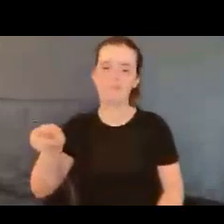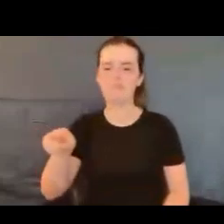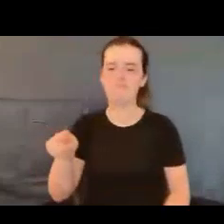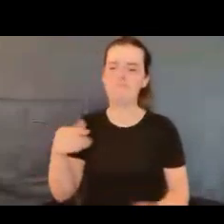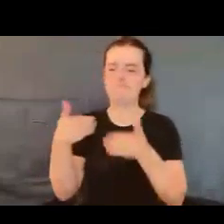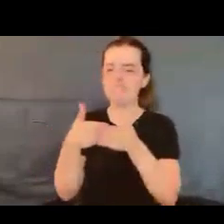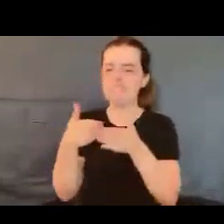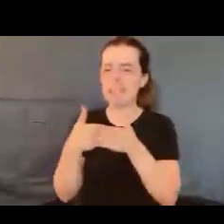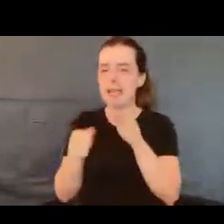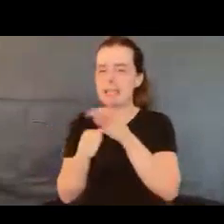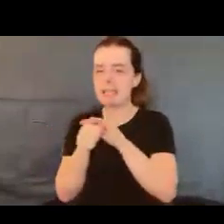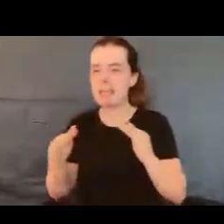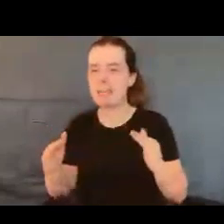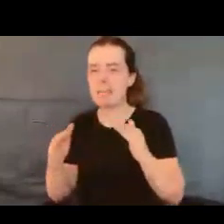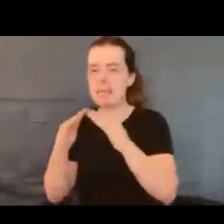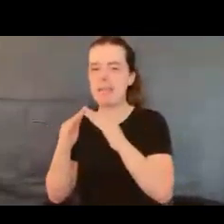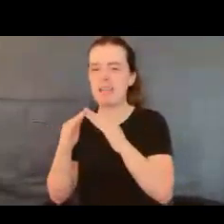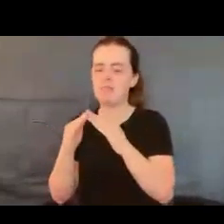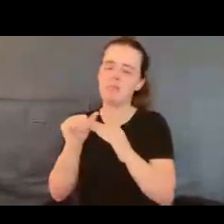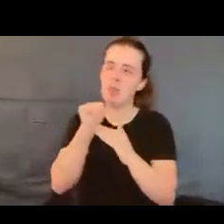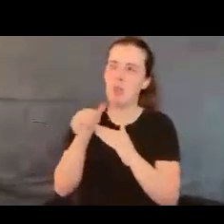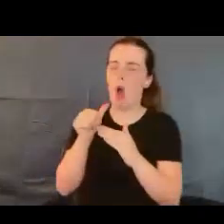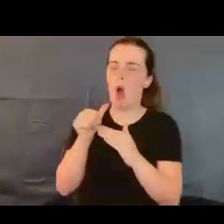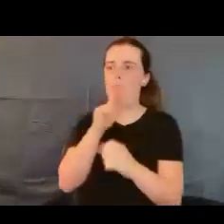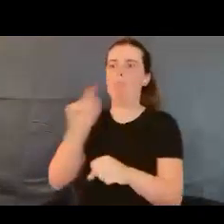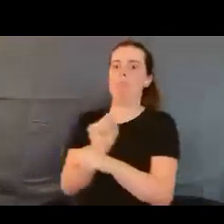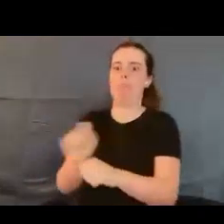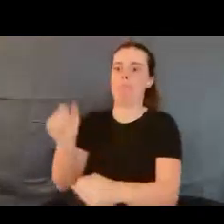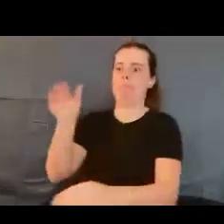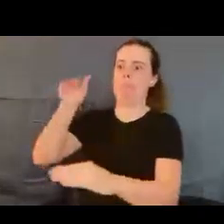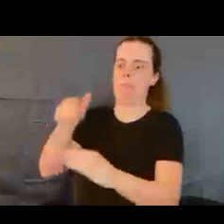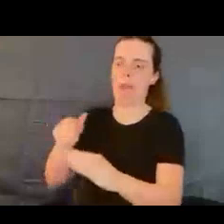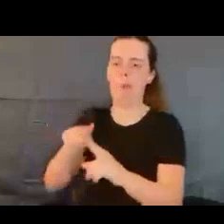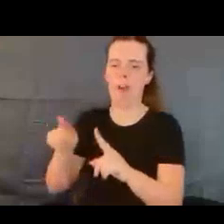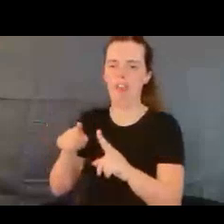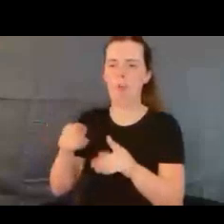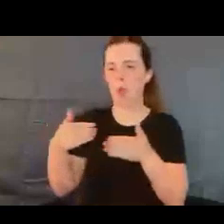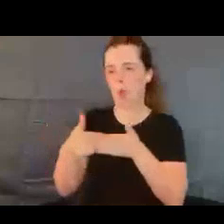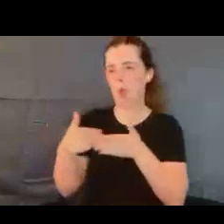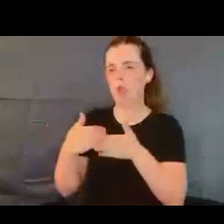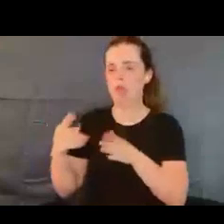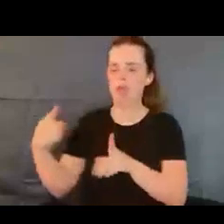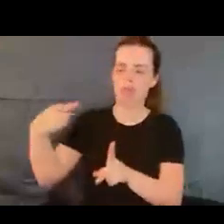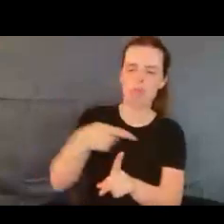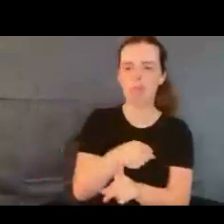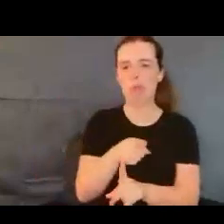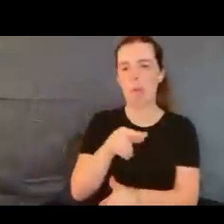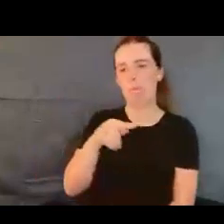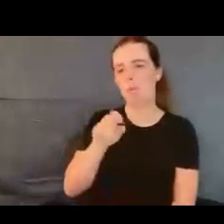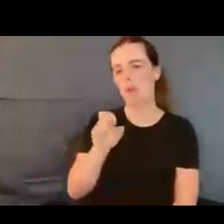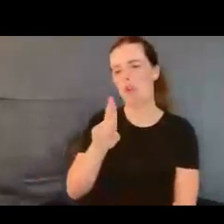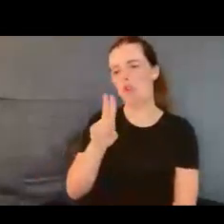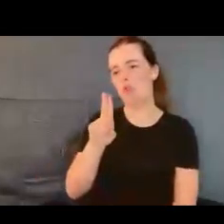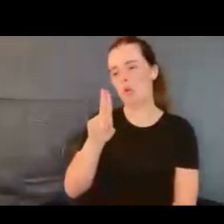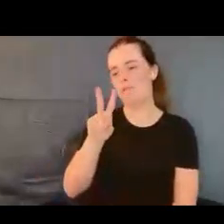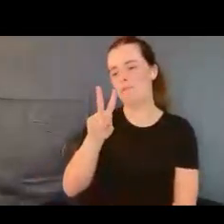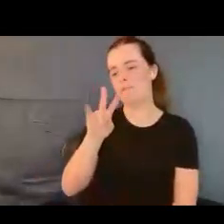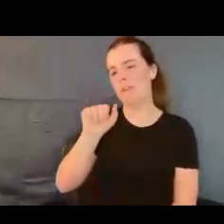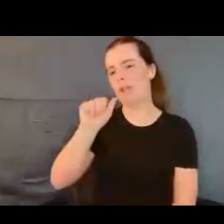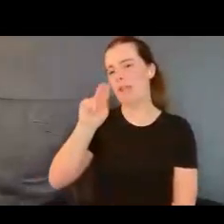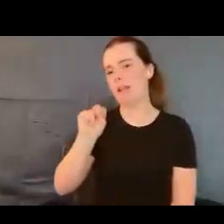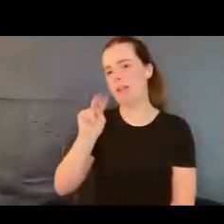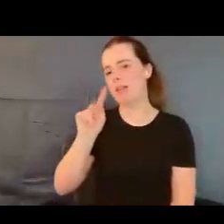to Hidden Peak, but you'll kind of come down to the Peruvian tunnel. And then you'll go through the